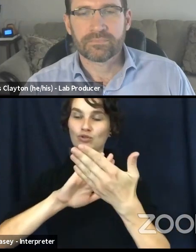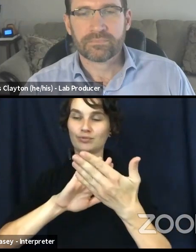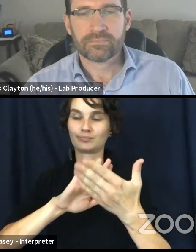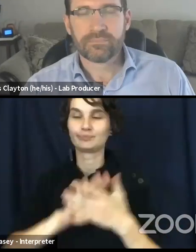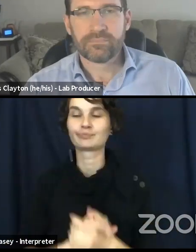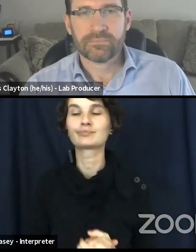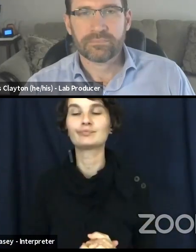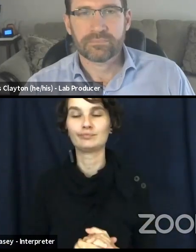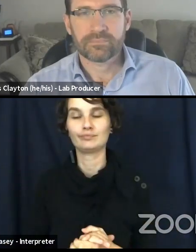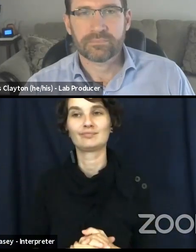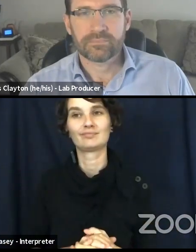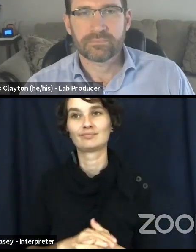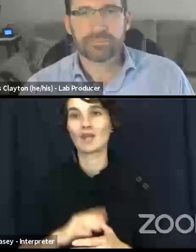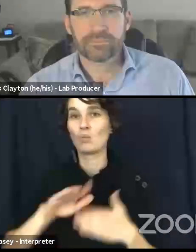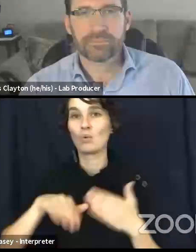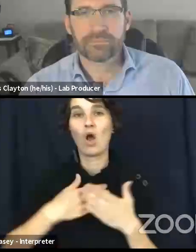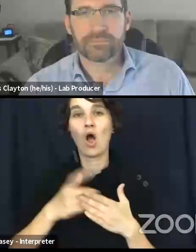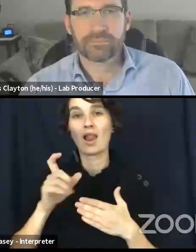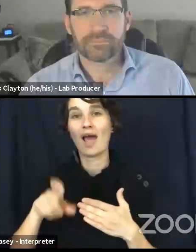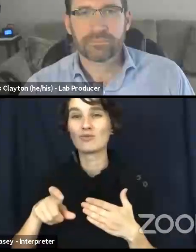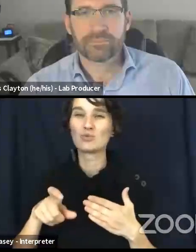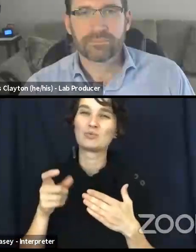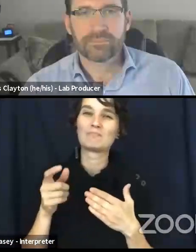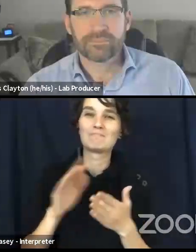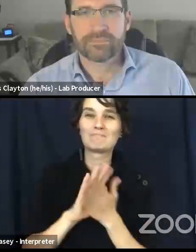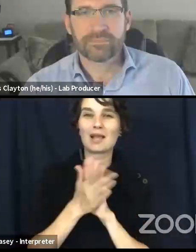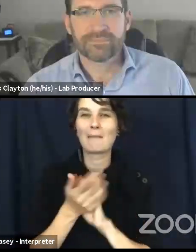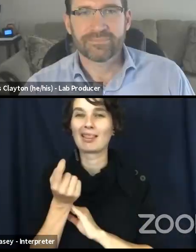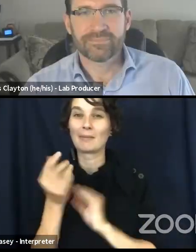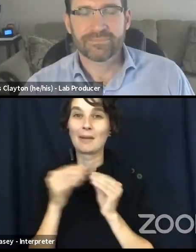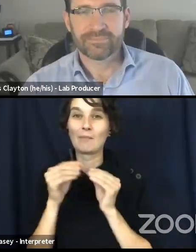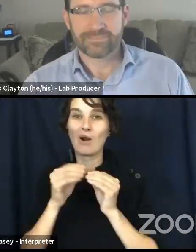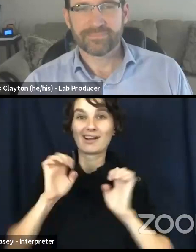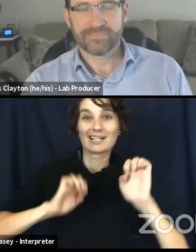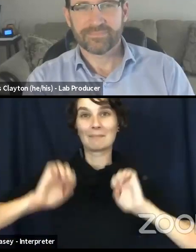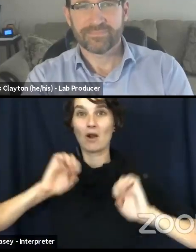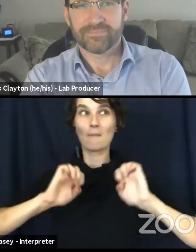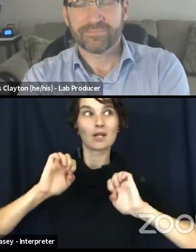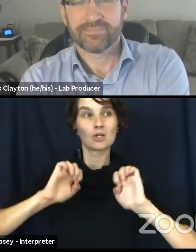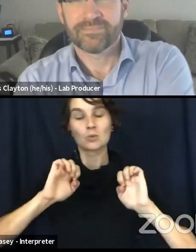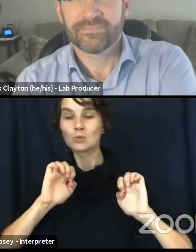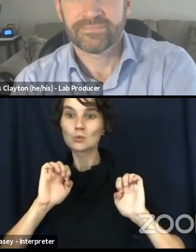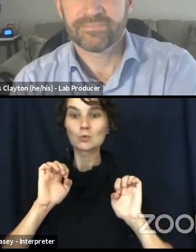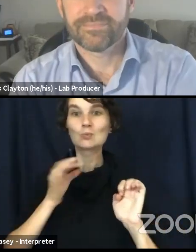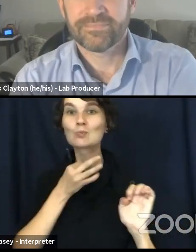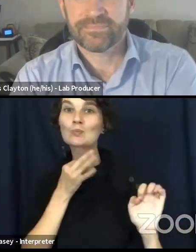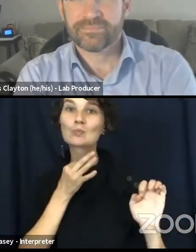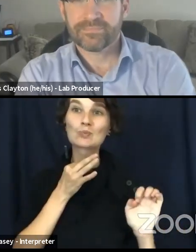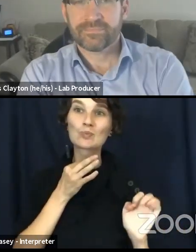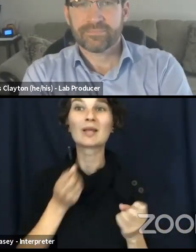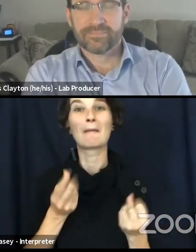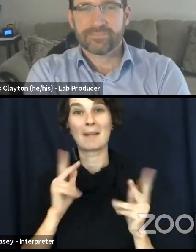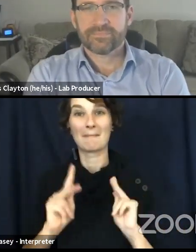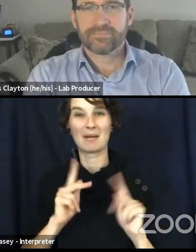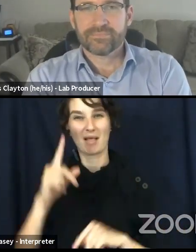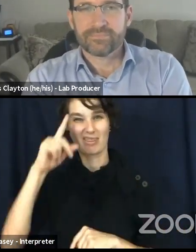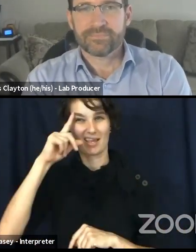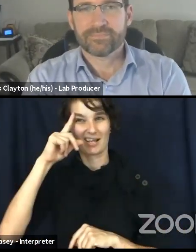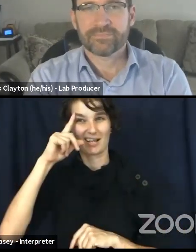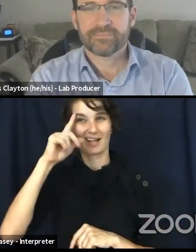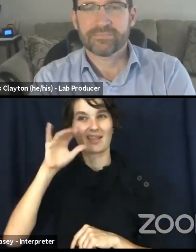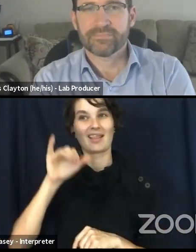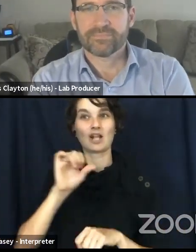And we all have to be a little bit more experimental, which is really exciting, because a lot of people think that is the